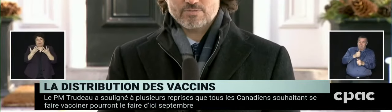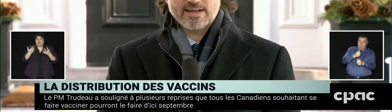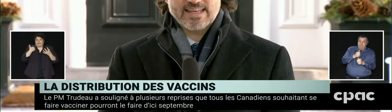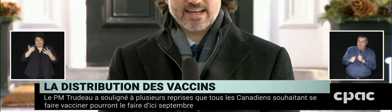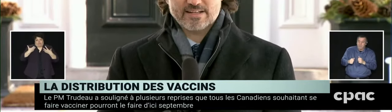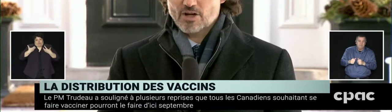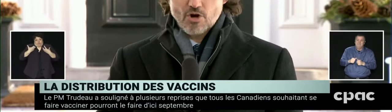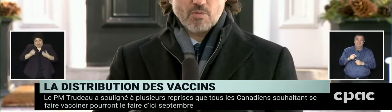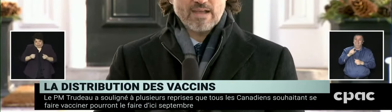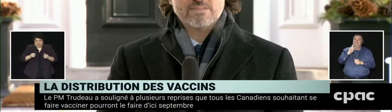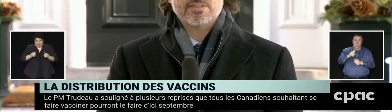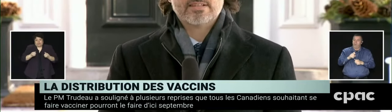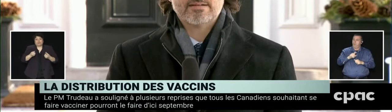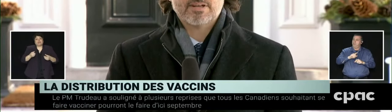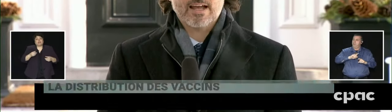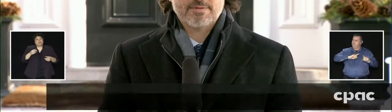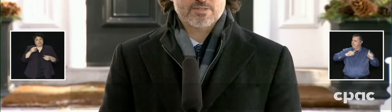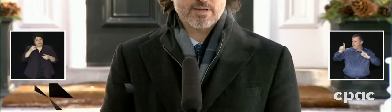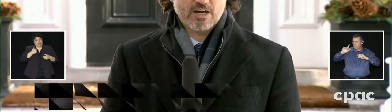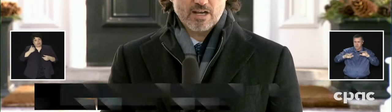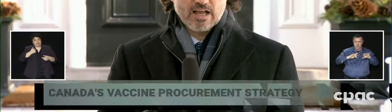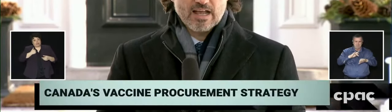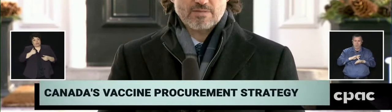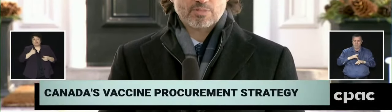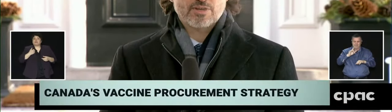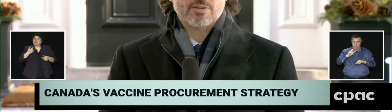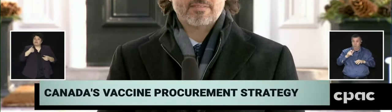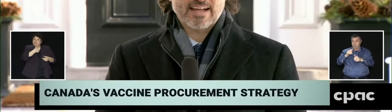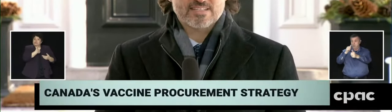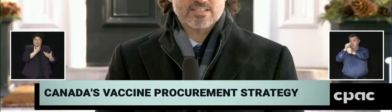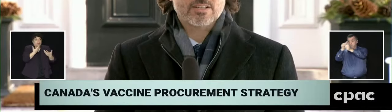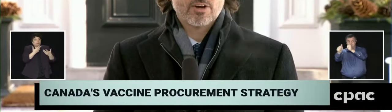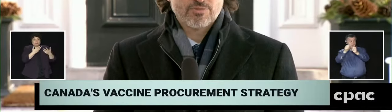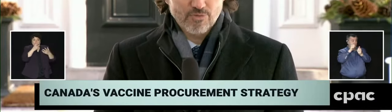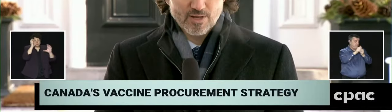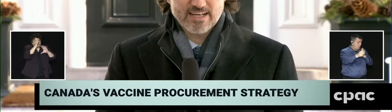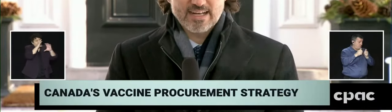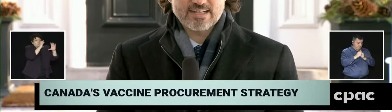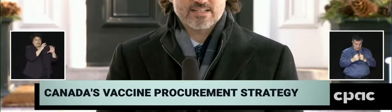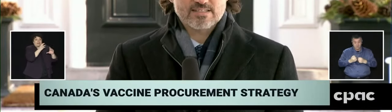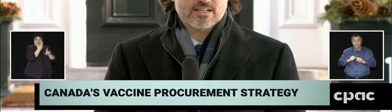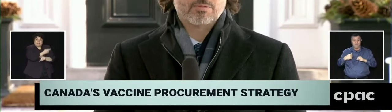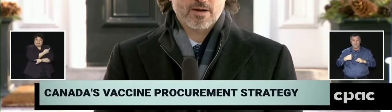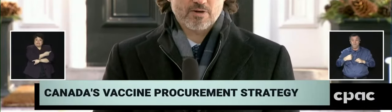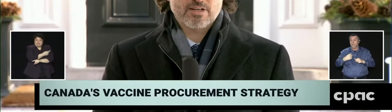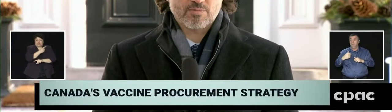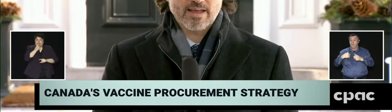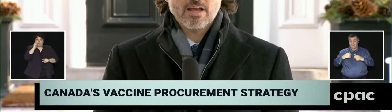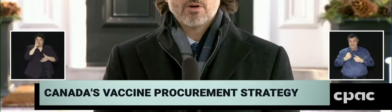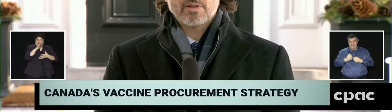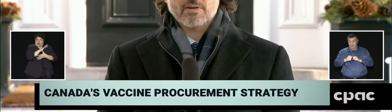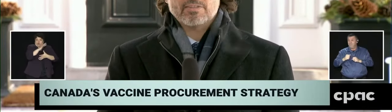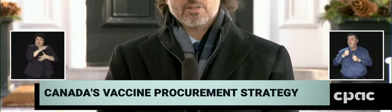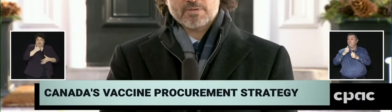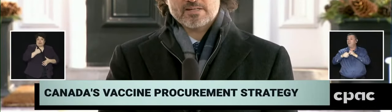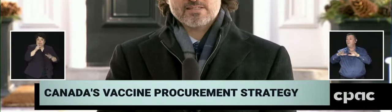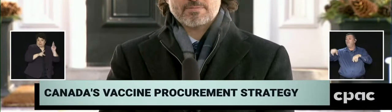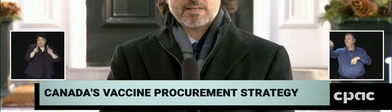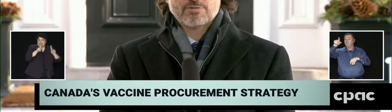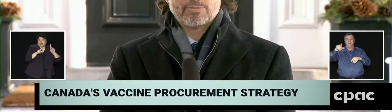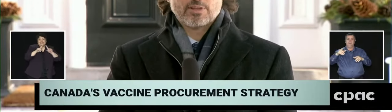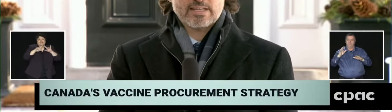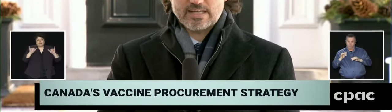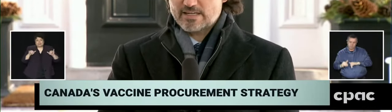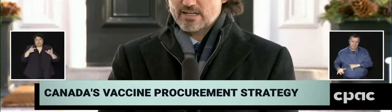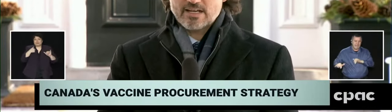and that's why Canada, while at the same time as we are procuring vaccines for Canadians in a priority way, we are also